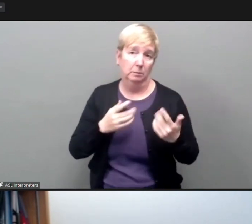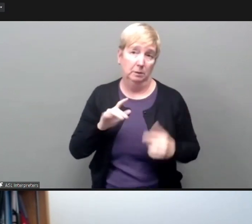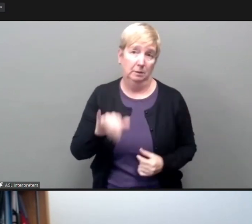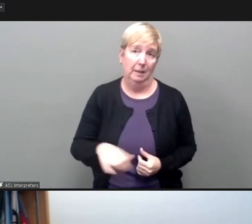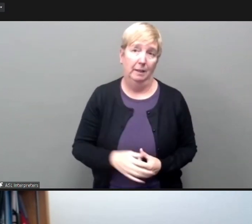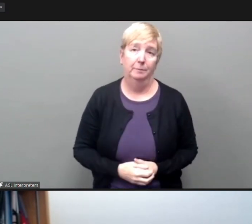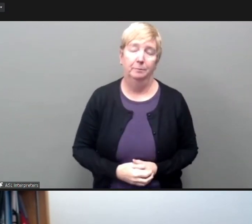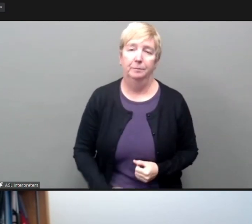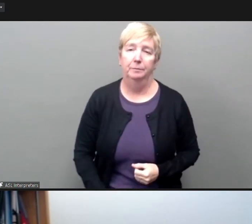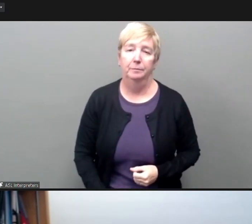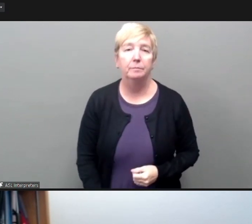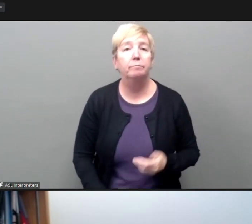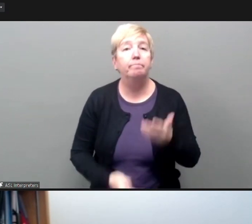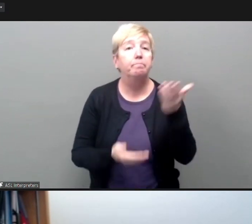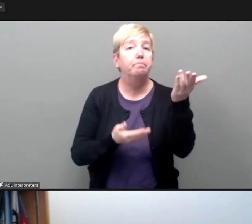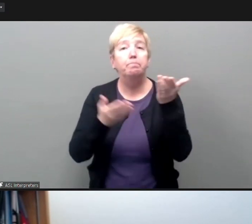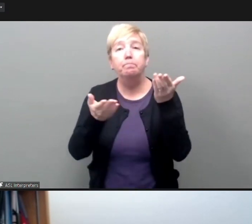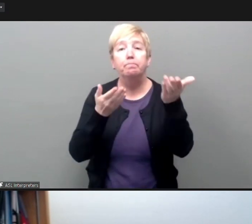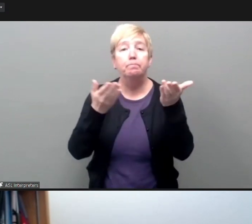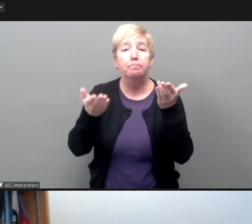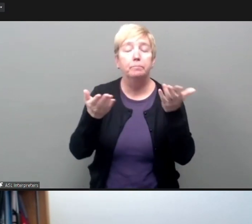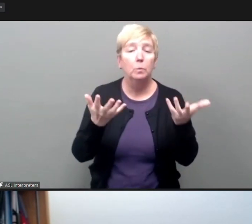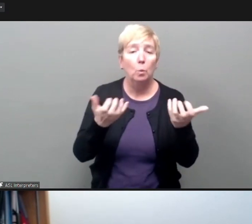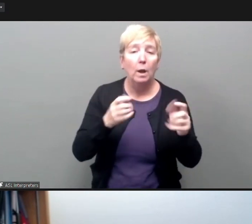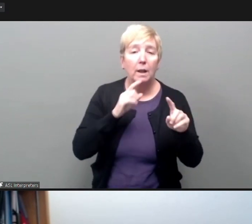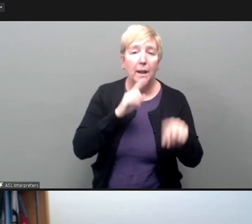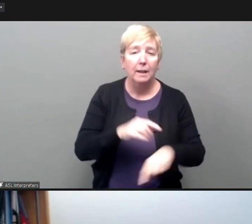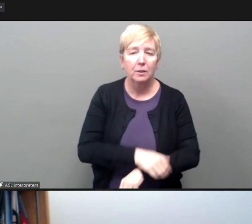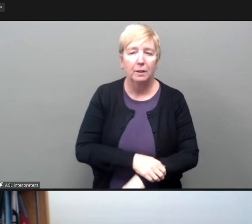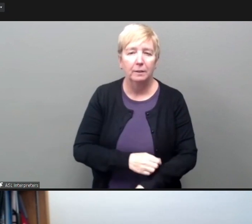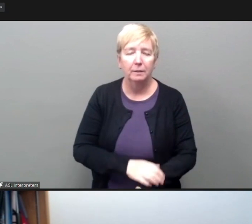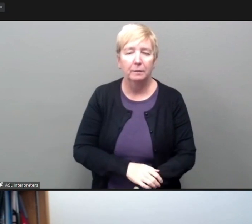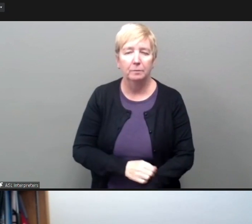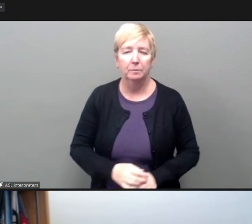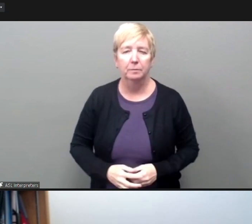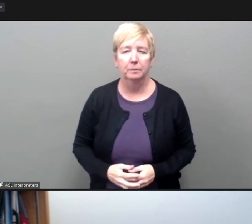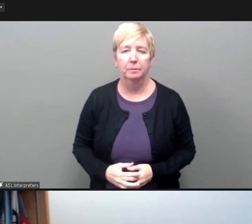One of my colleagues want to take a shot at this